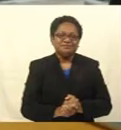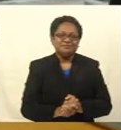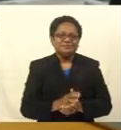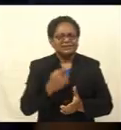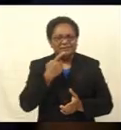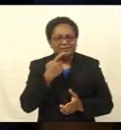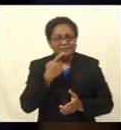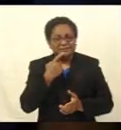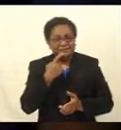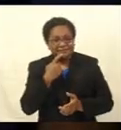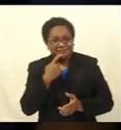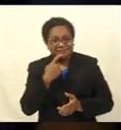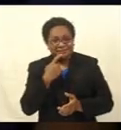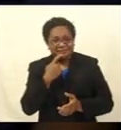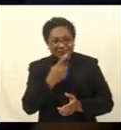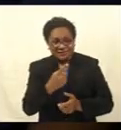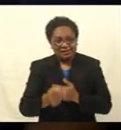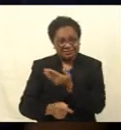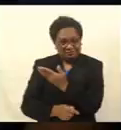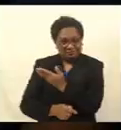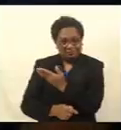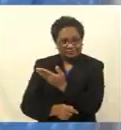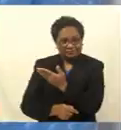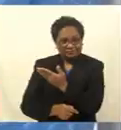Never ever think that